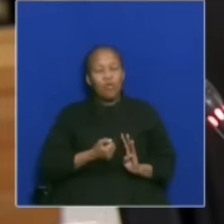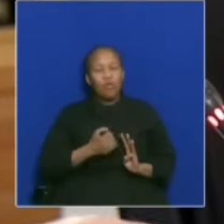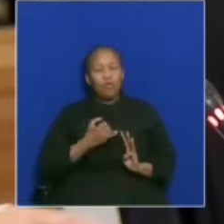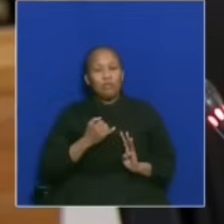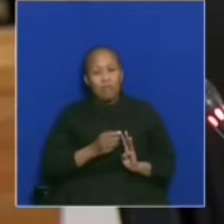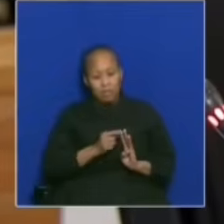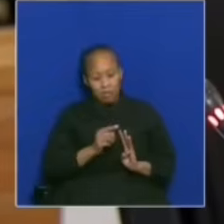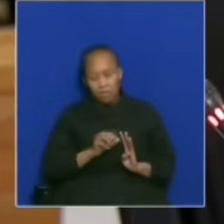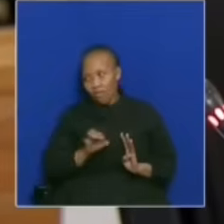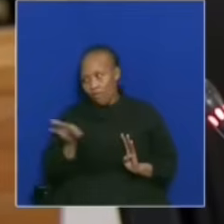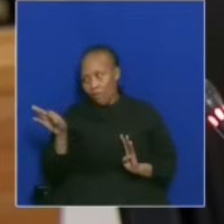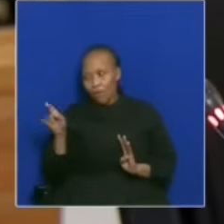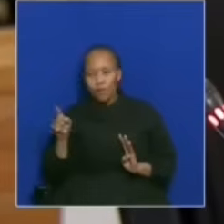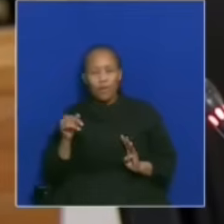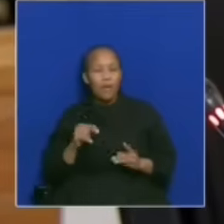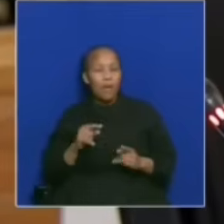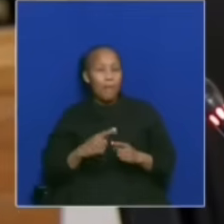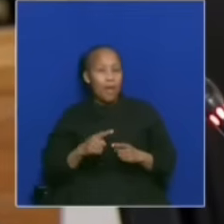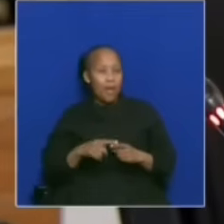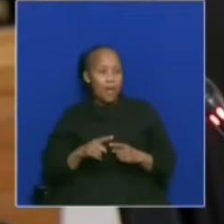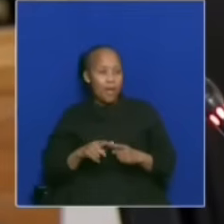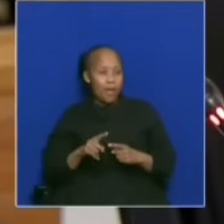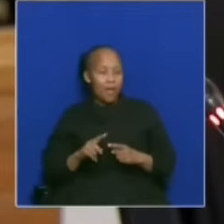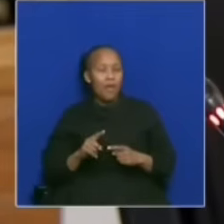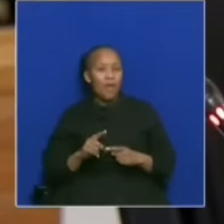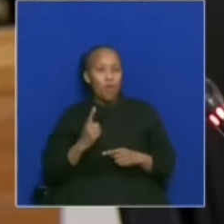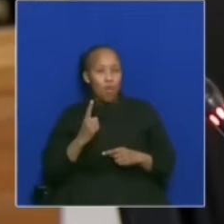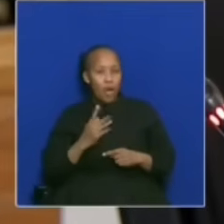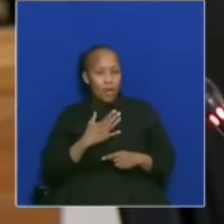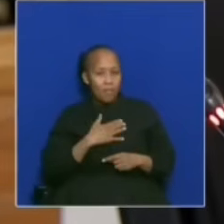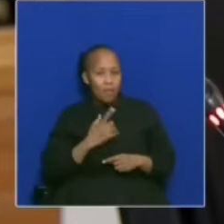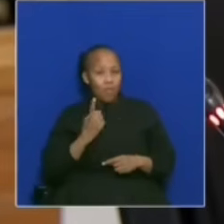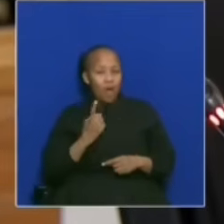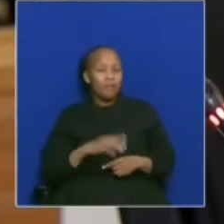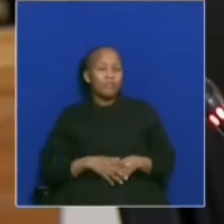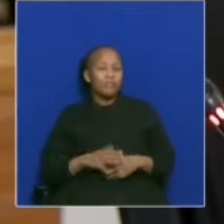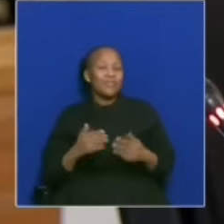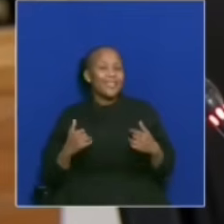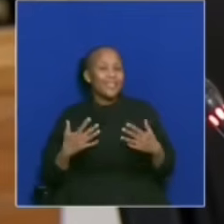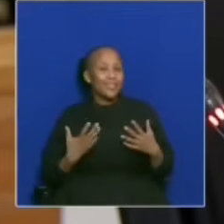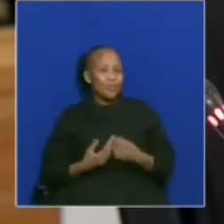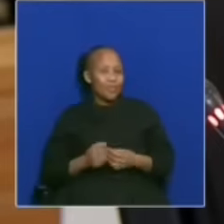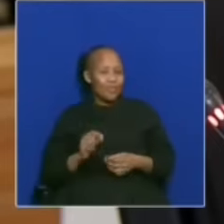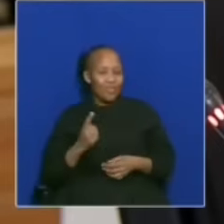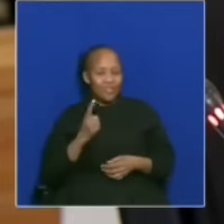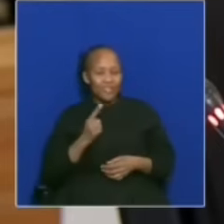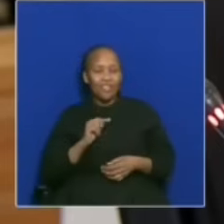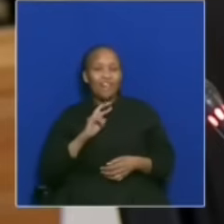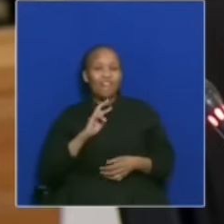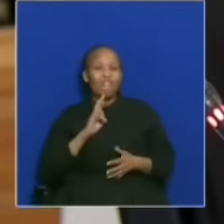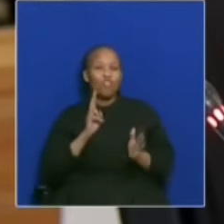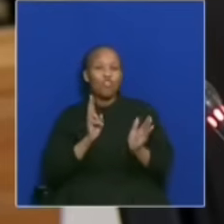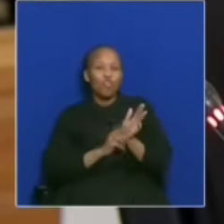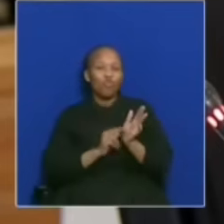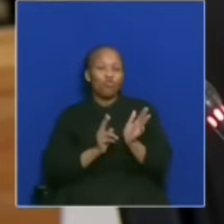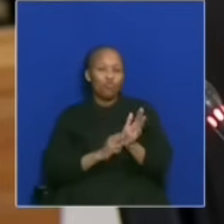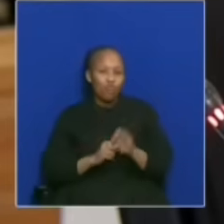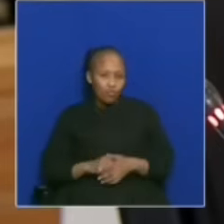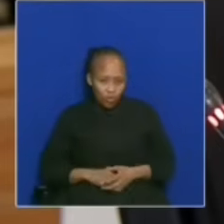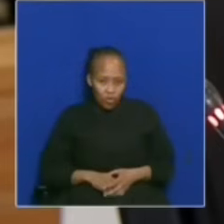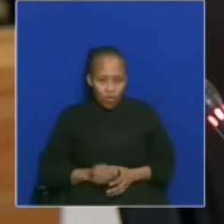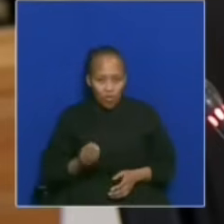So starting with the first one. Let's do 1, 2, 3, 4. succession.